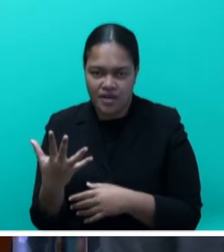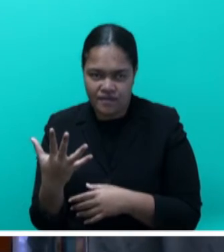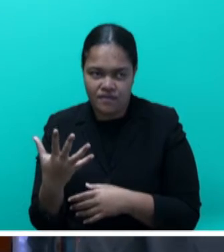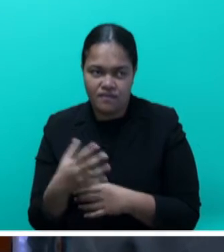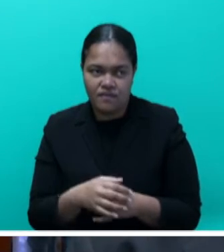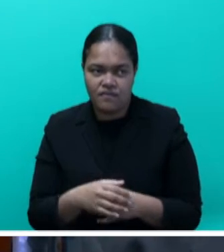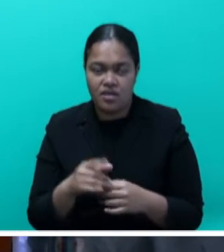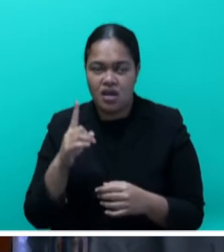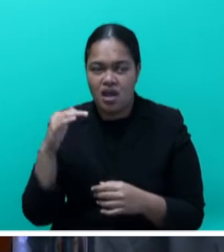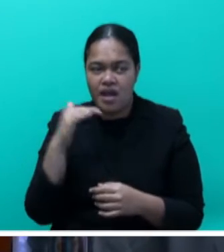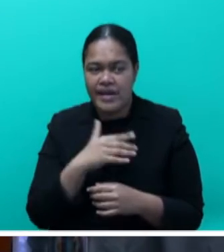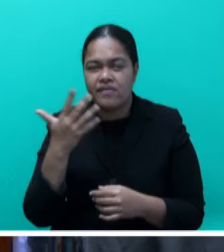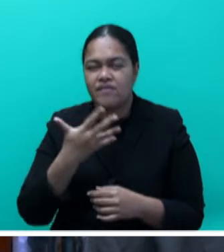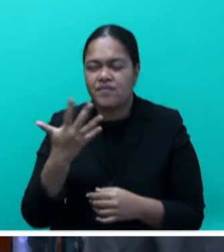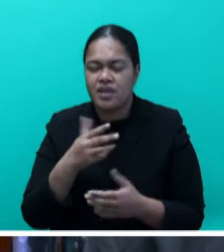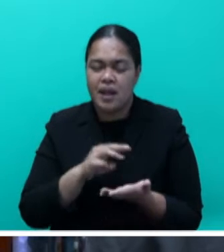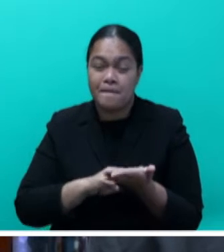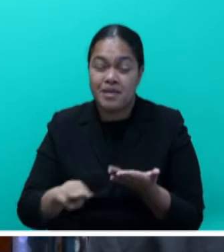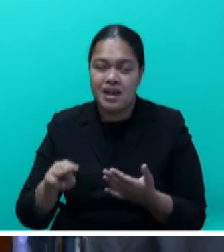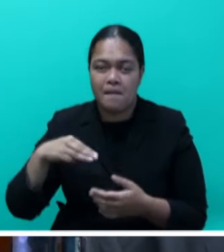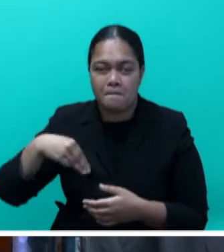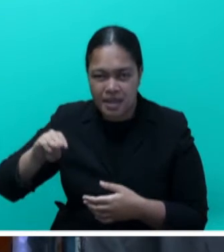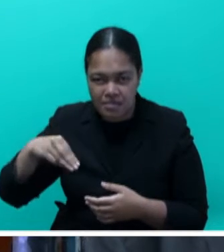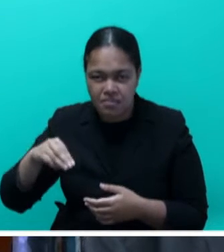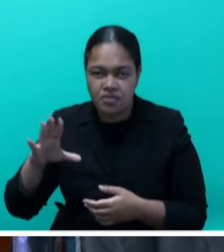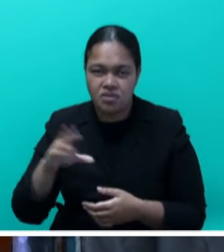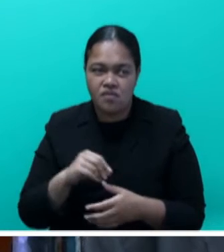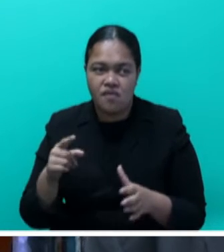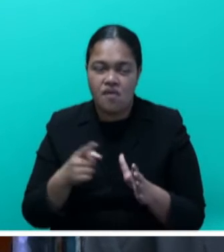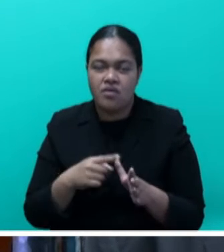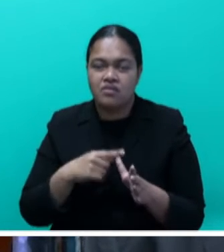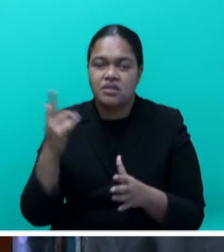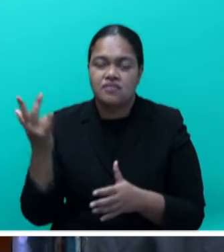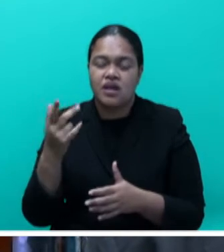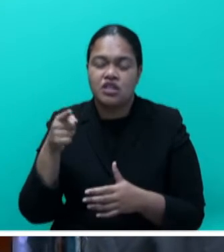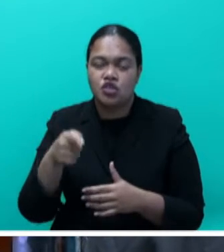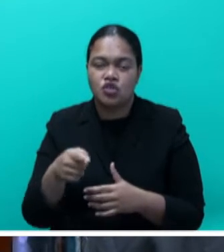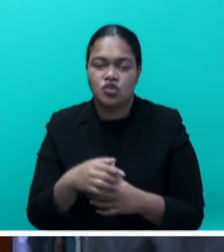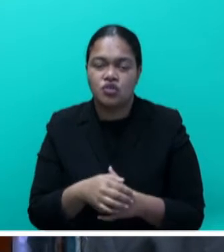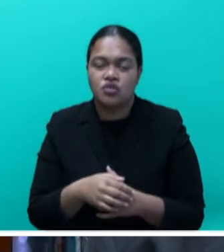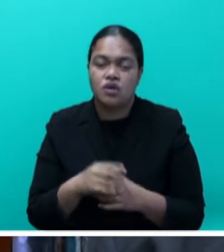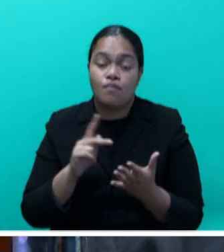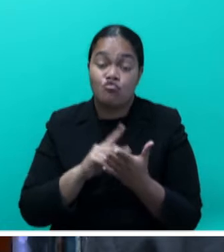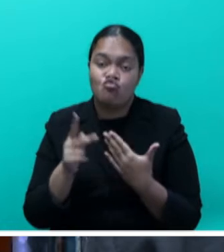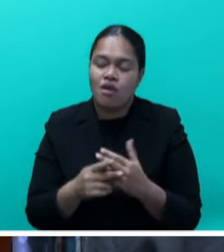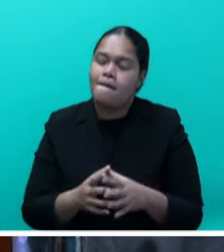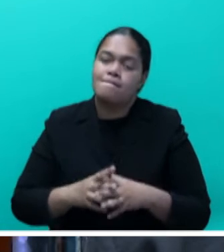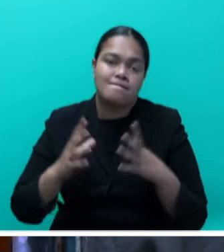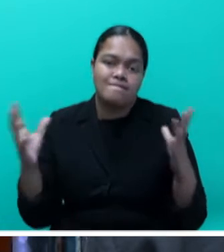There are 115 million members of the AA Advantage program, the largest in the world.